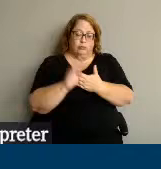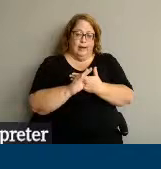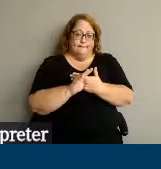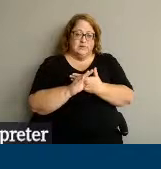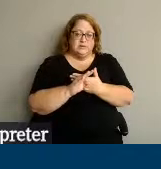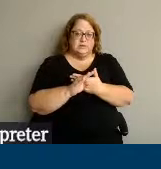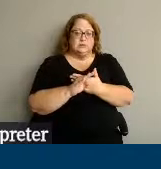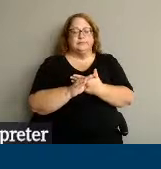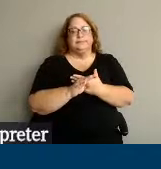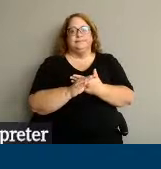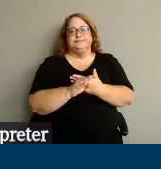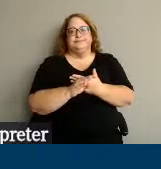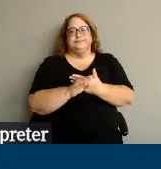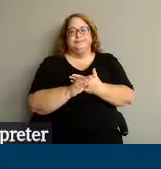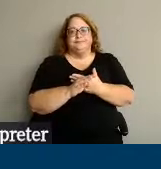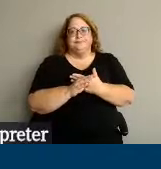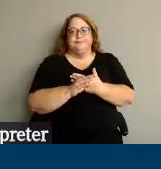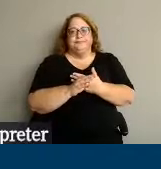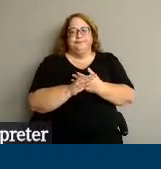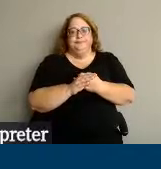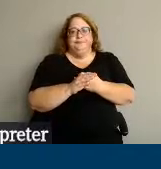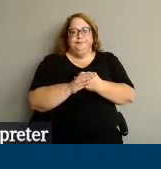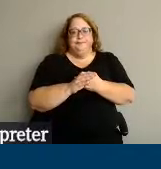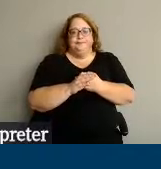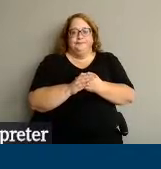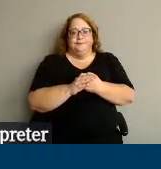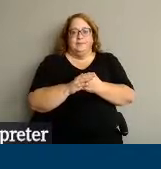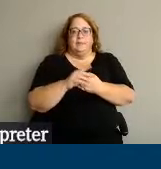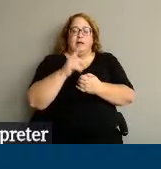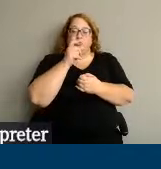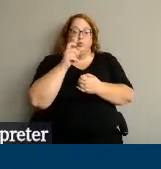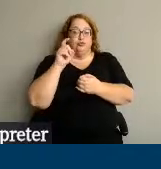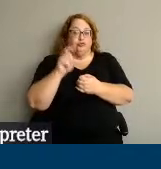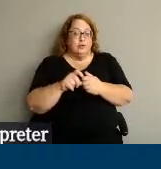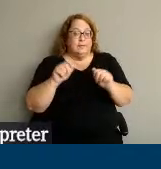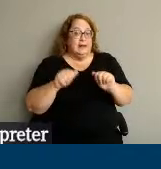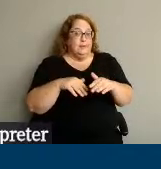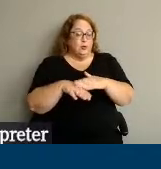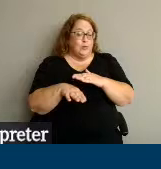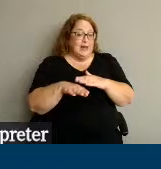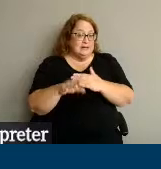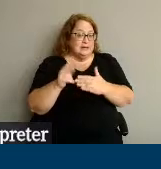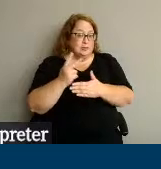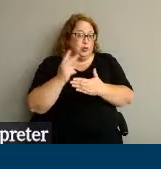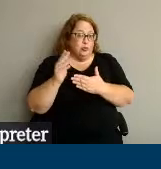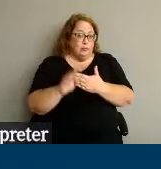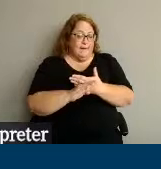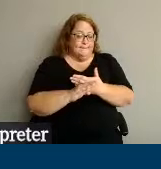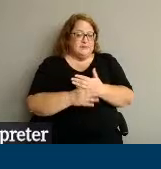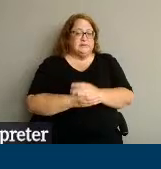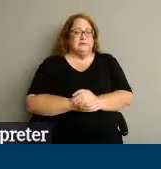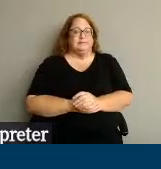programs? And we should be able to access programs.